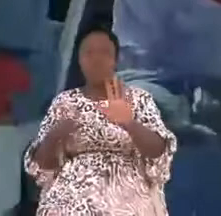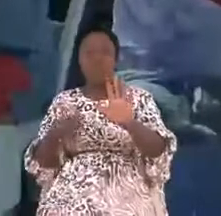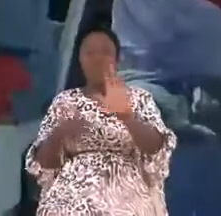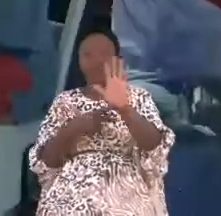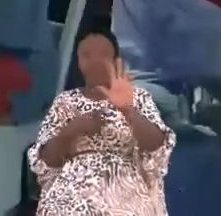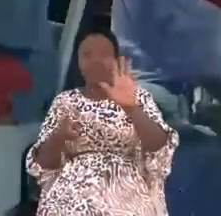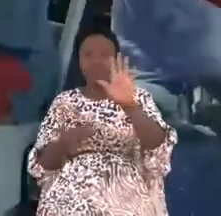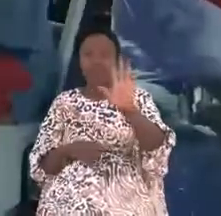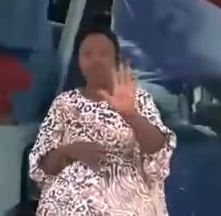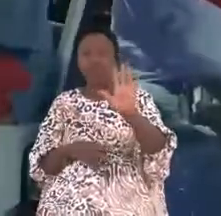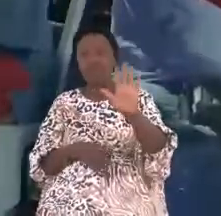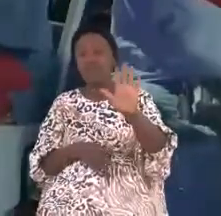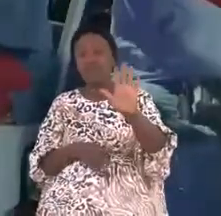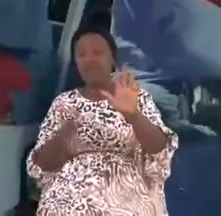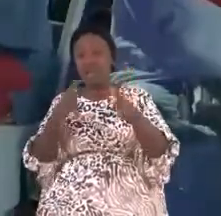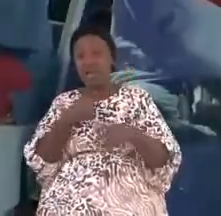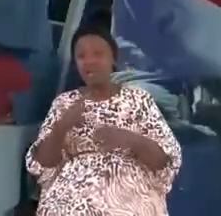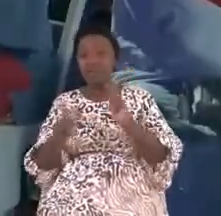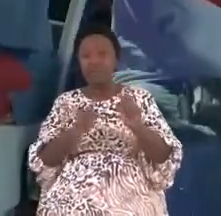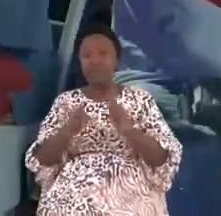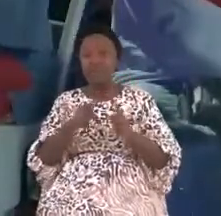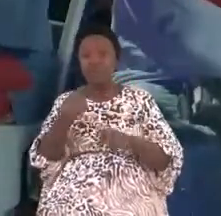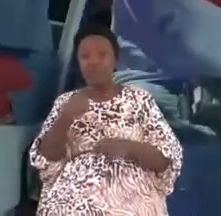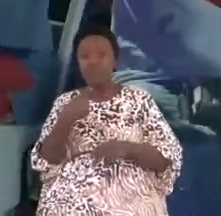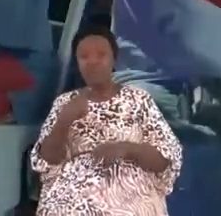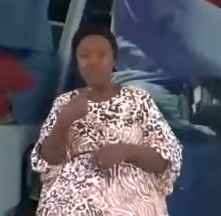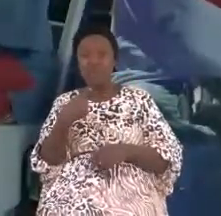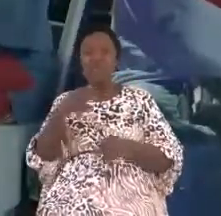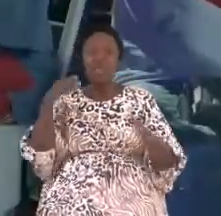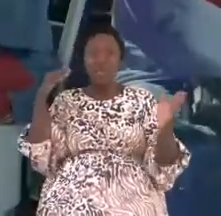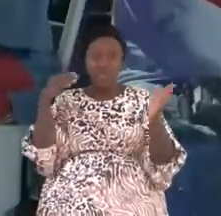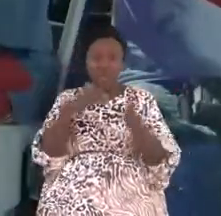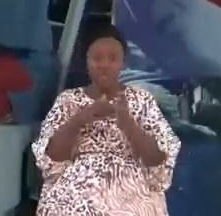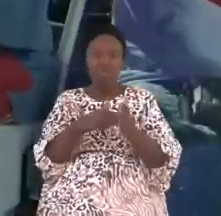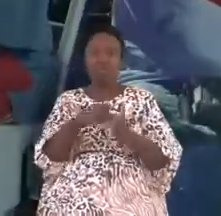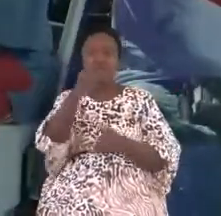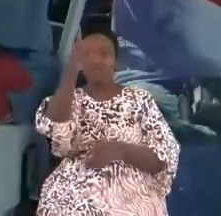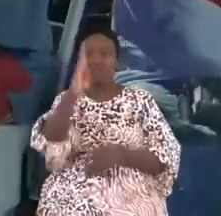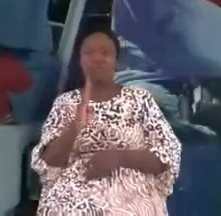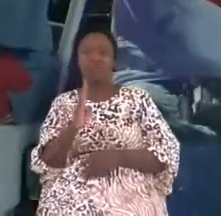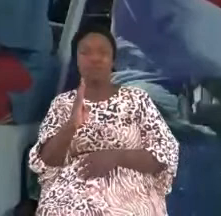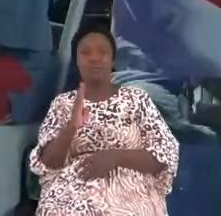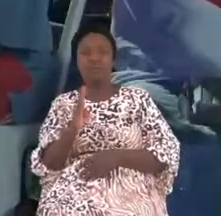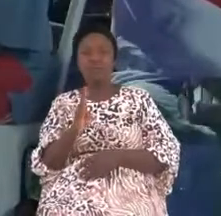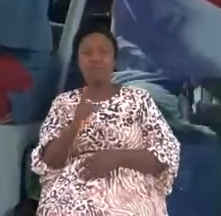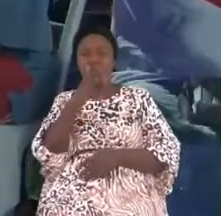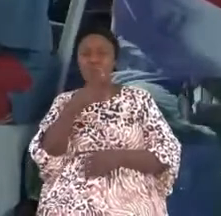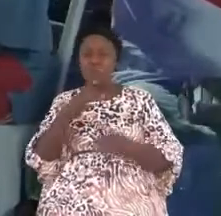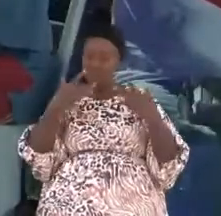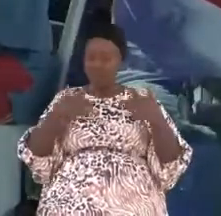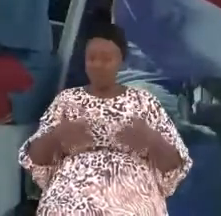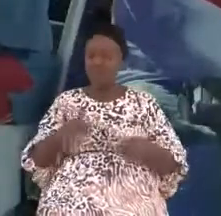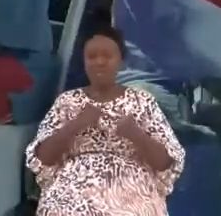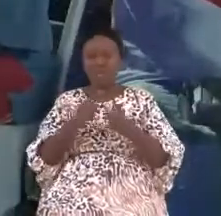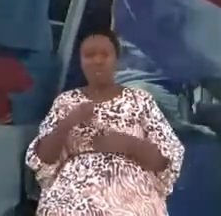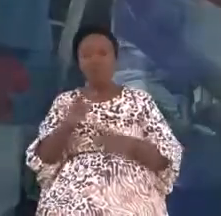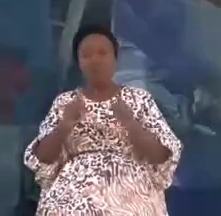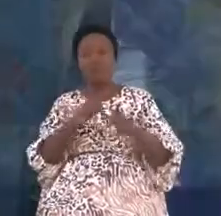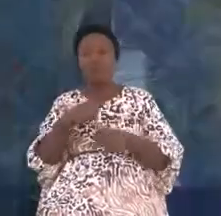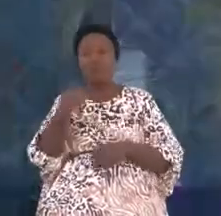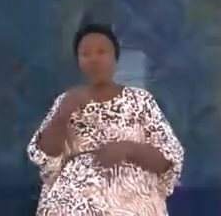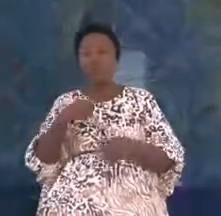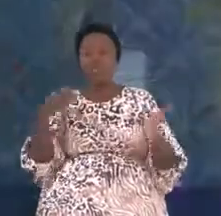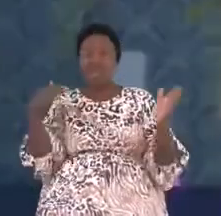5 and the people speak against god you are discouraged and the people speak